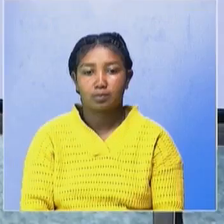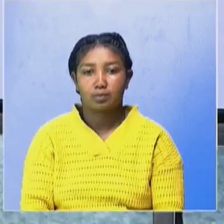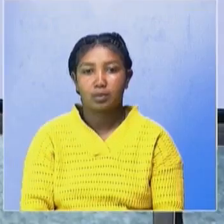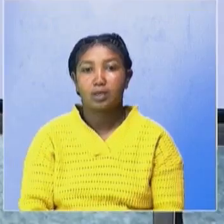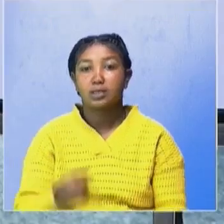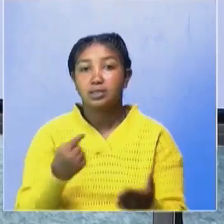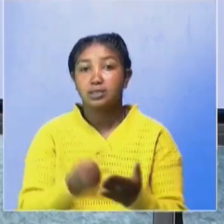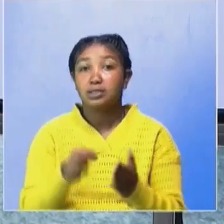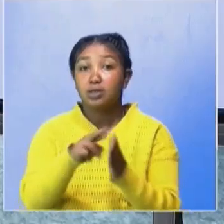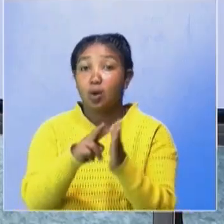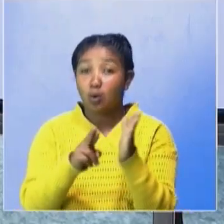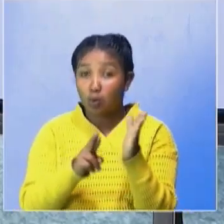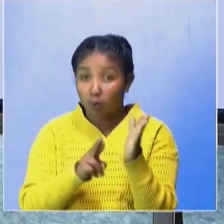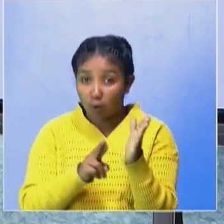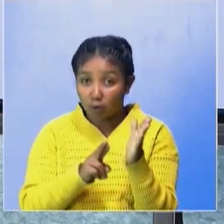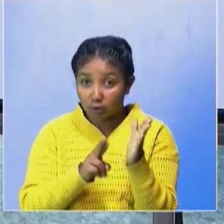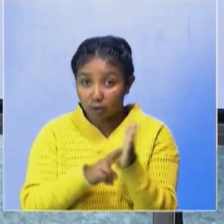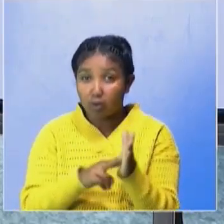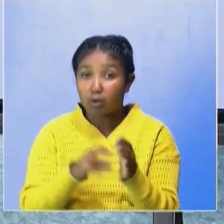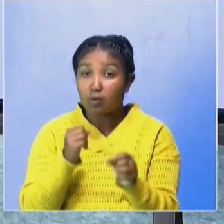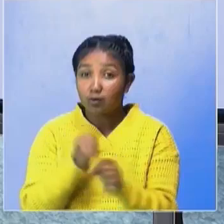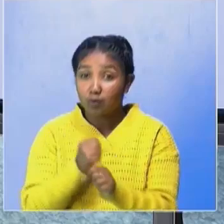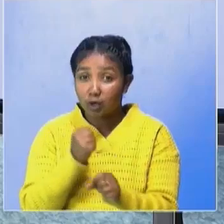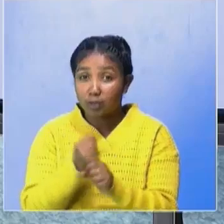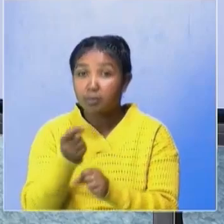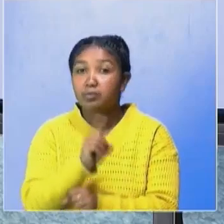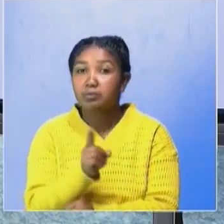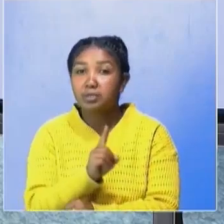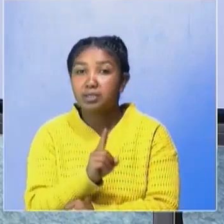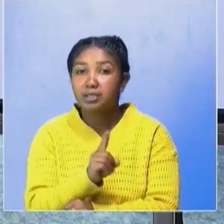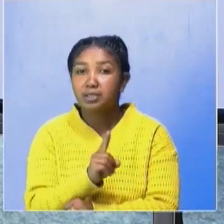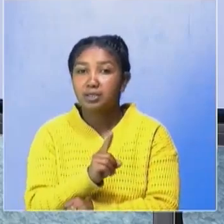This rule also worked for what?